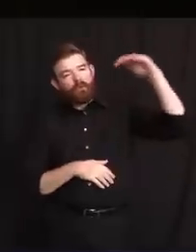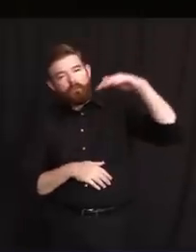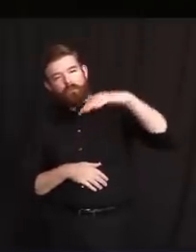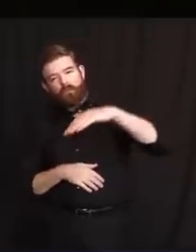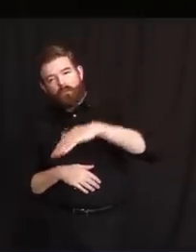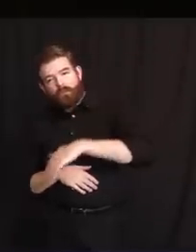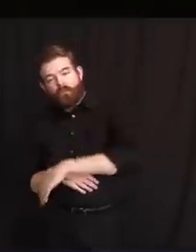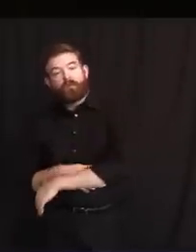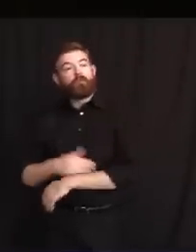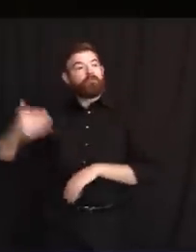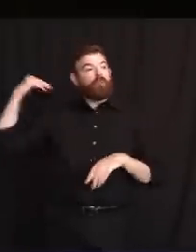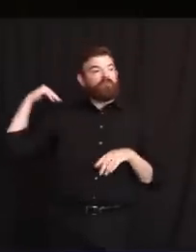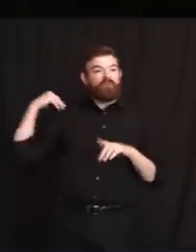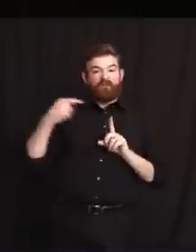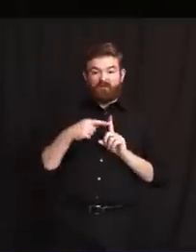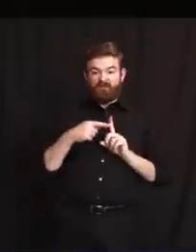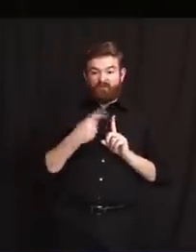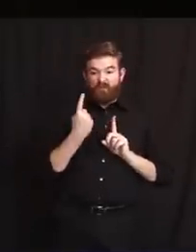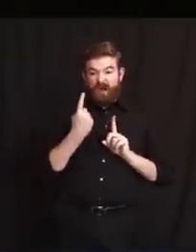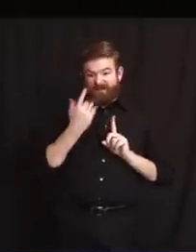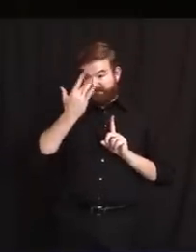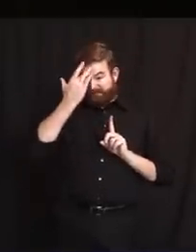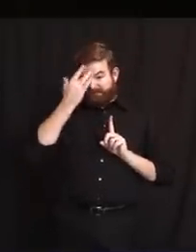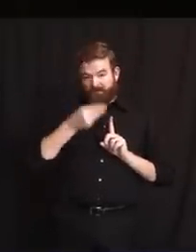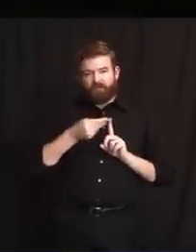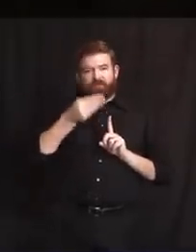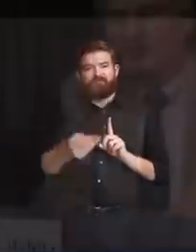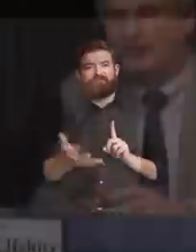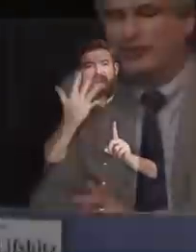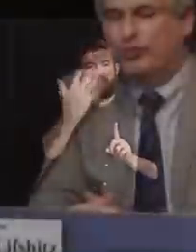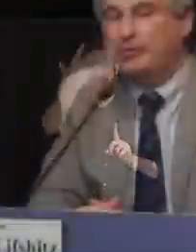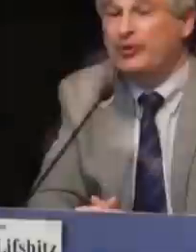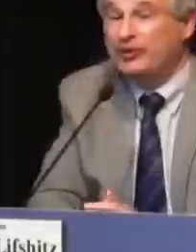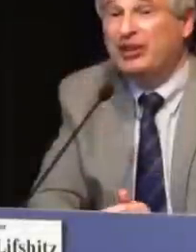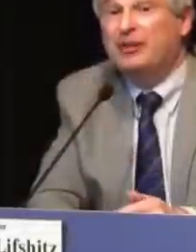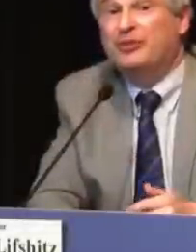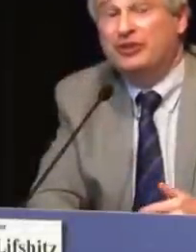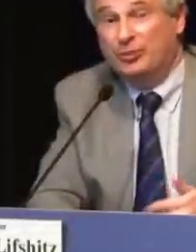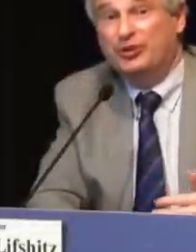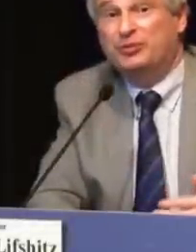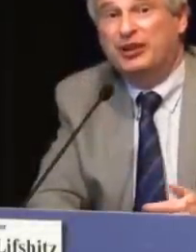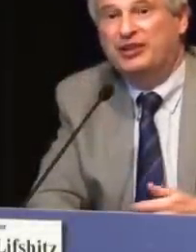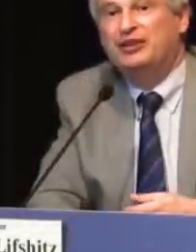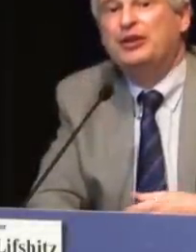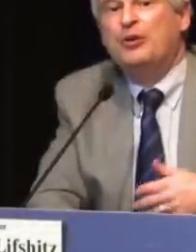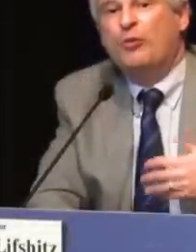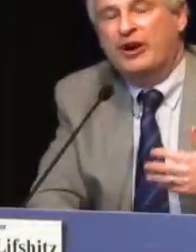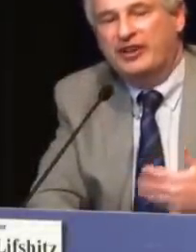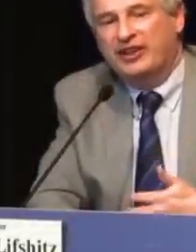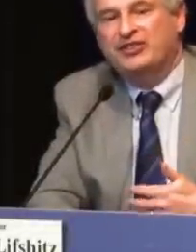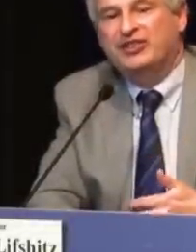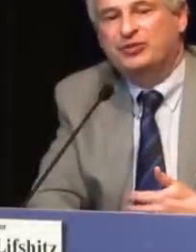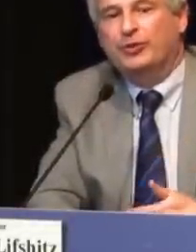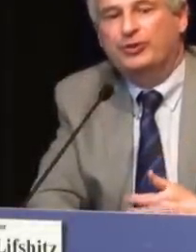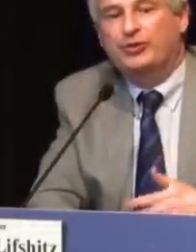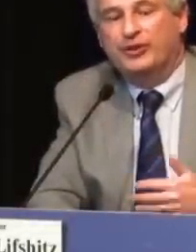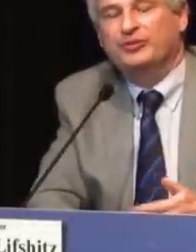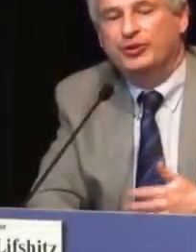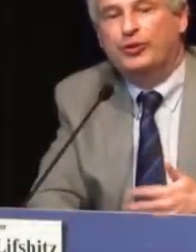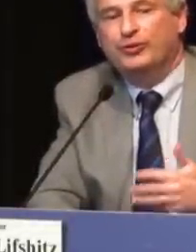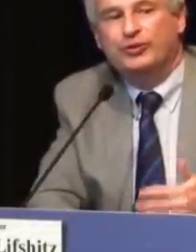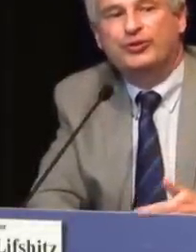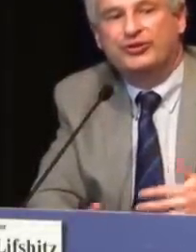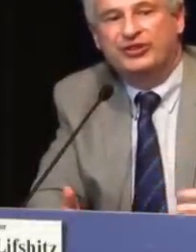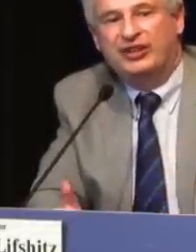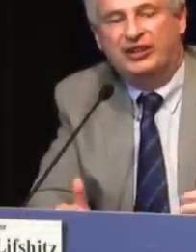one, this number will go exponentially large and in a very quick period of time, which helps explain why the cases exploded